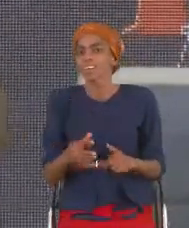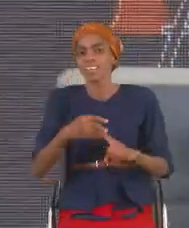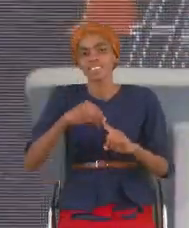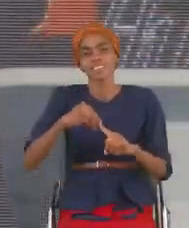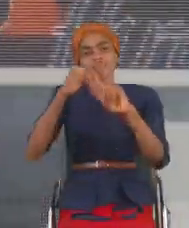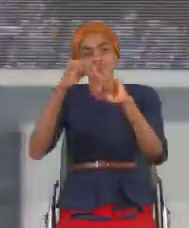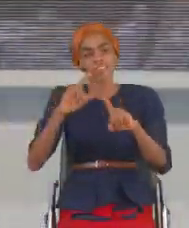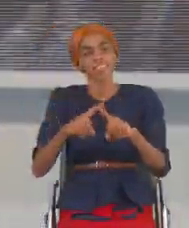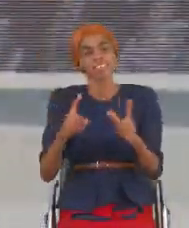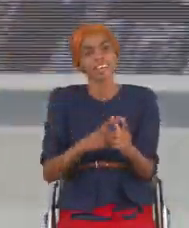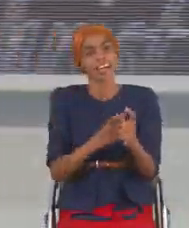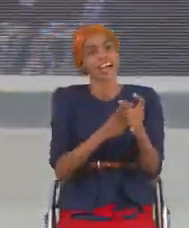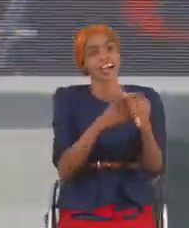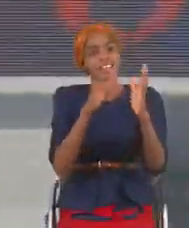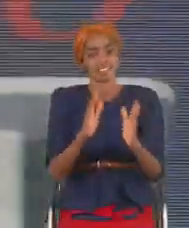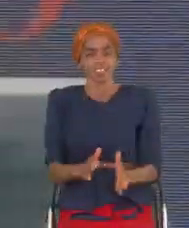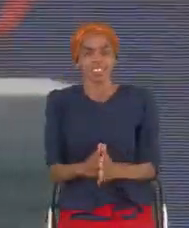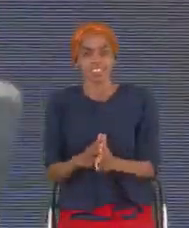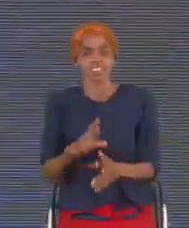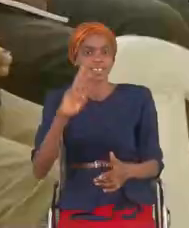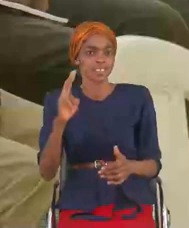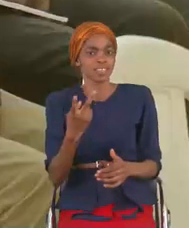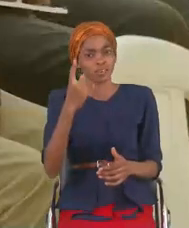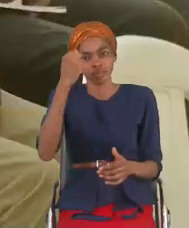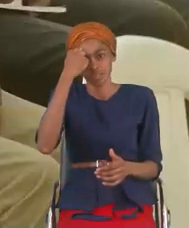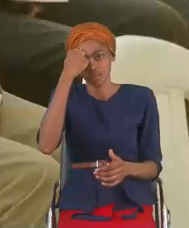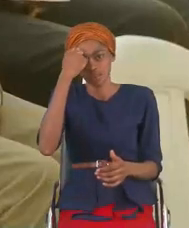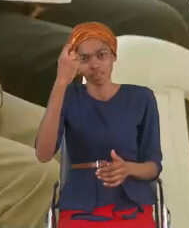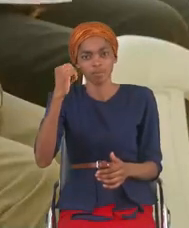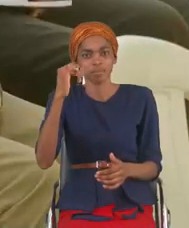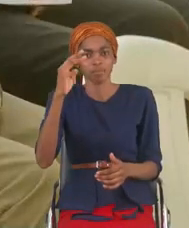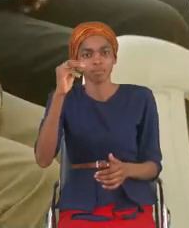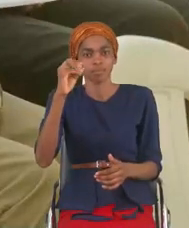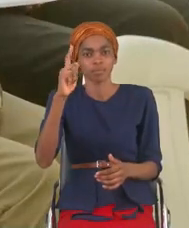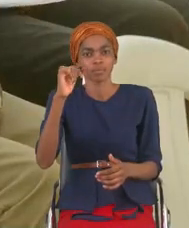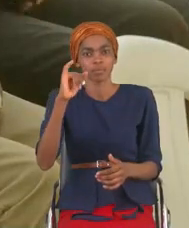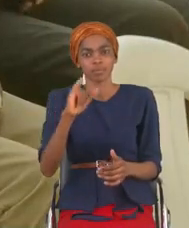athlete in a second timothy chapter 1 verse 5